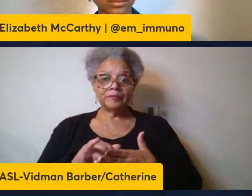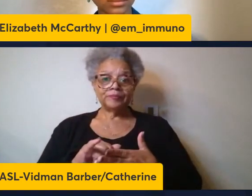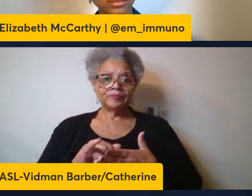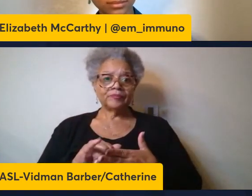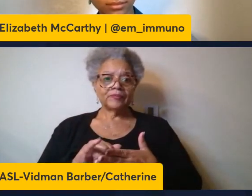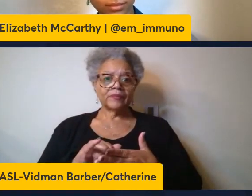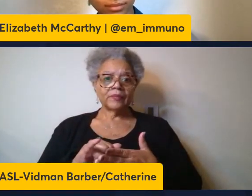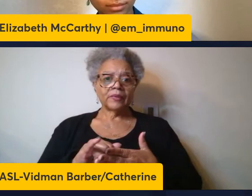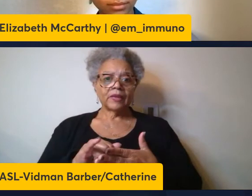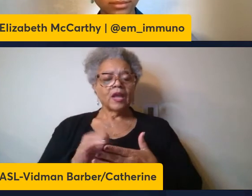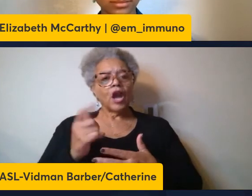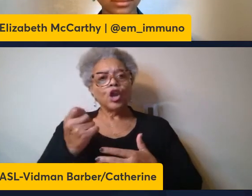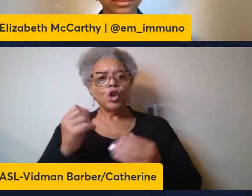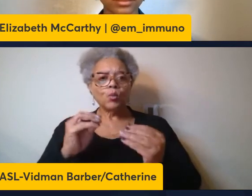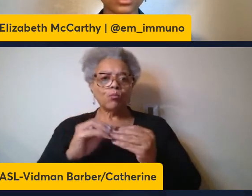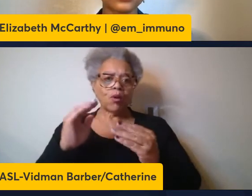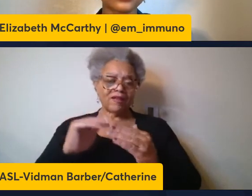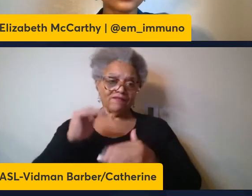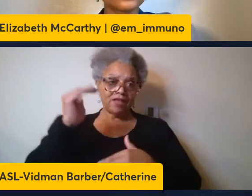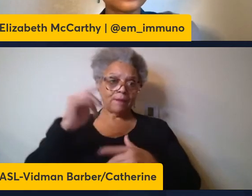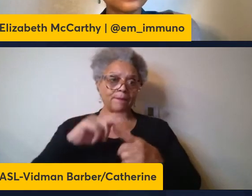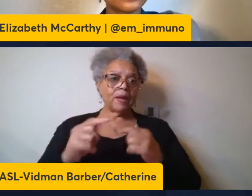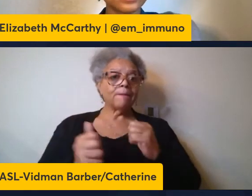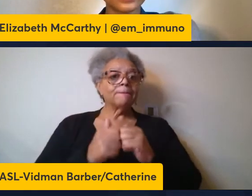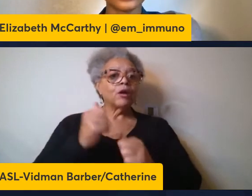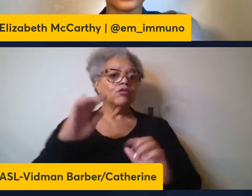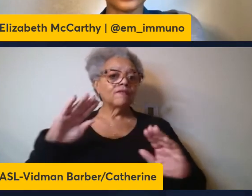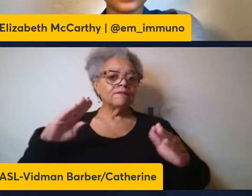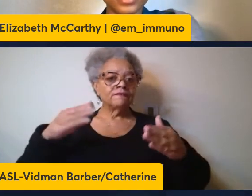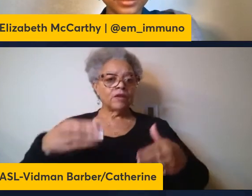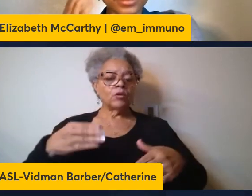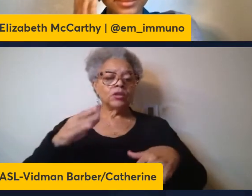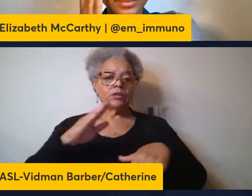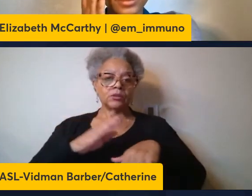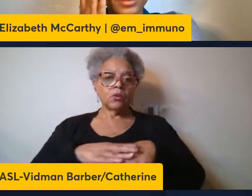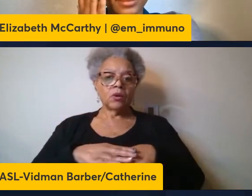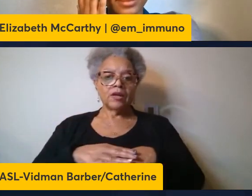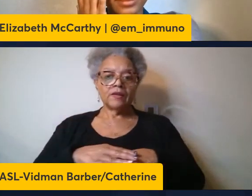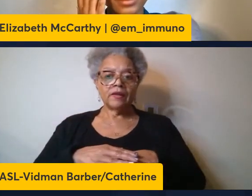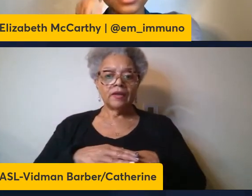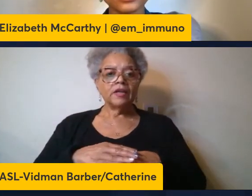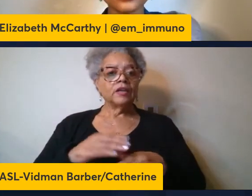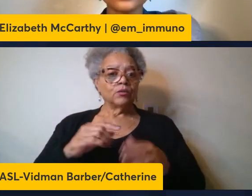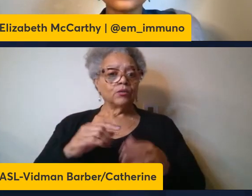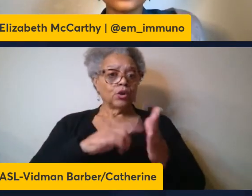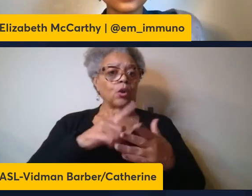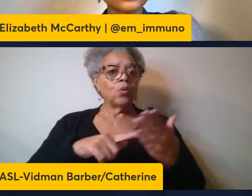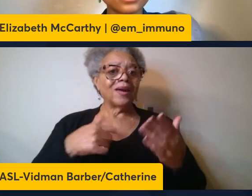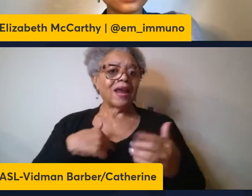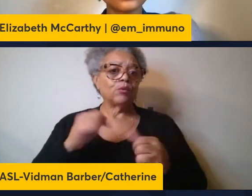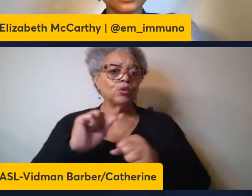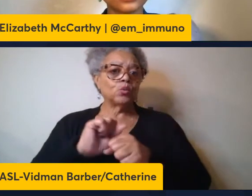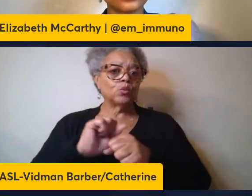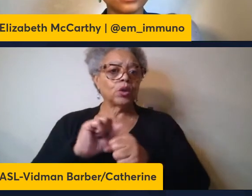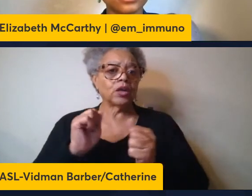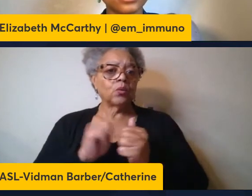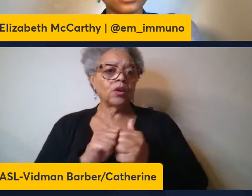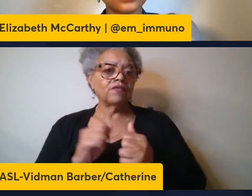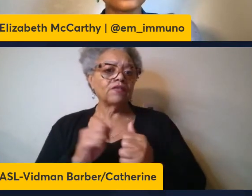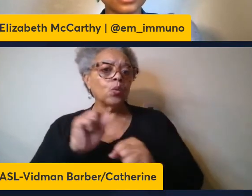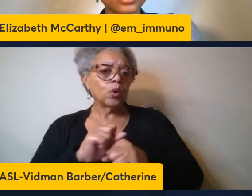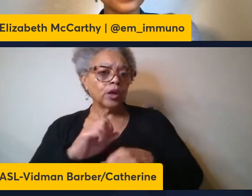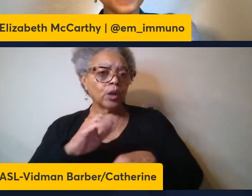a little bit more advanced, but more focused, I think, on things that were resonating with what I was working with or working on